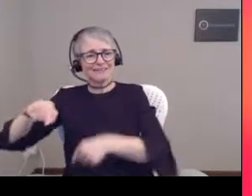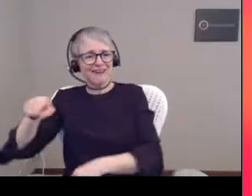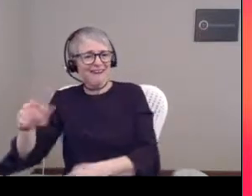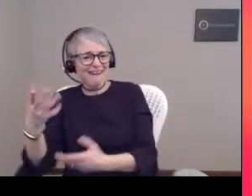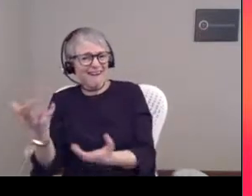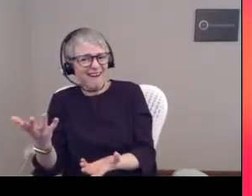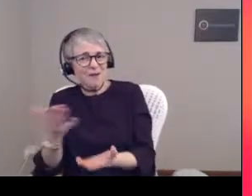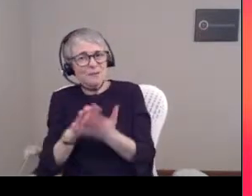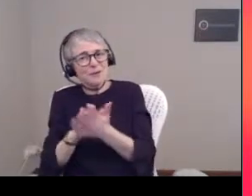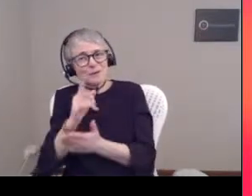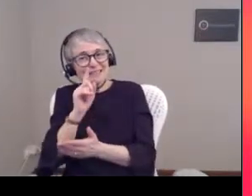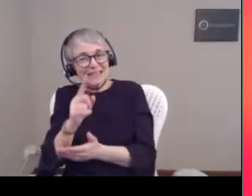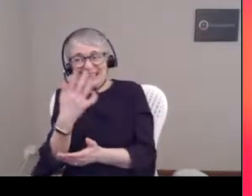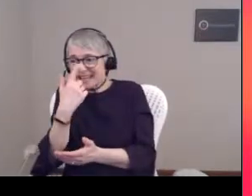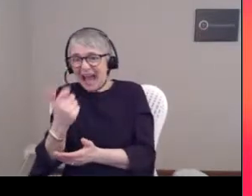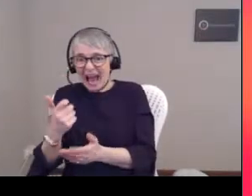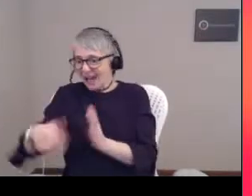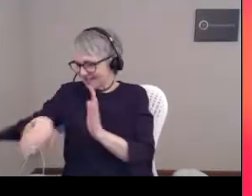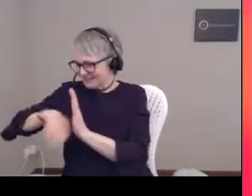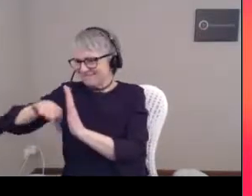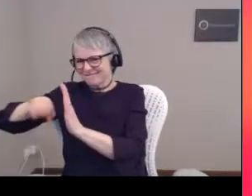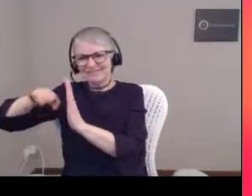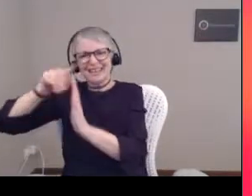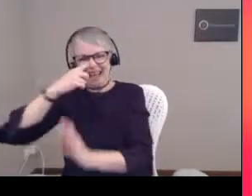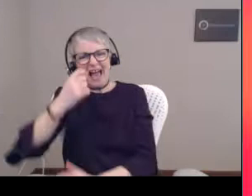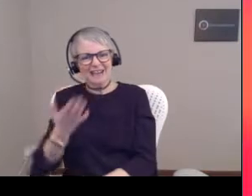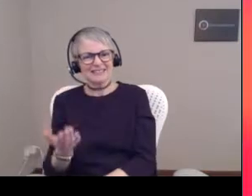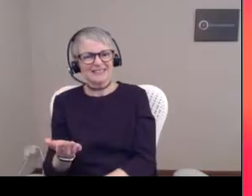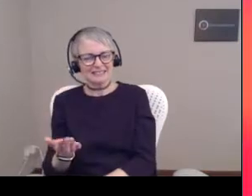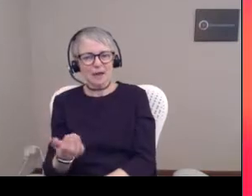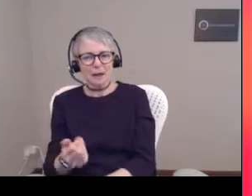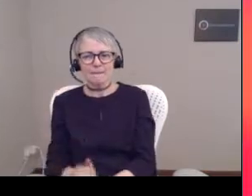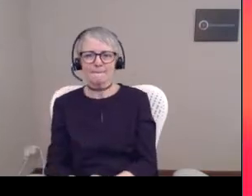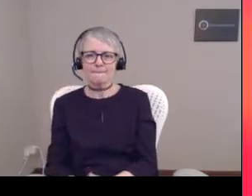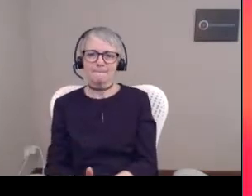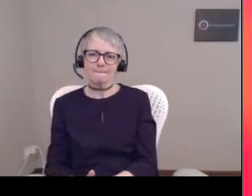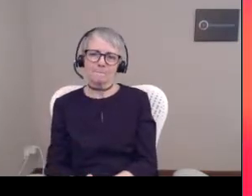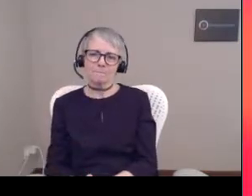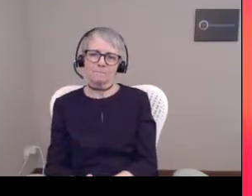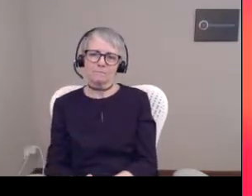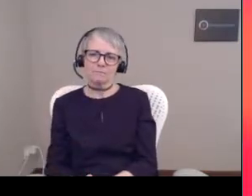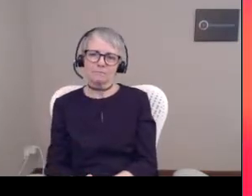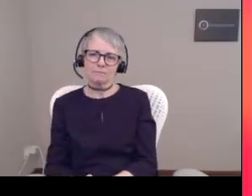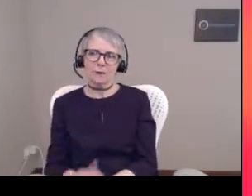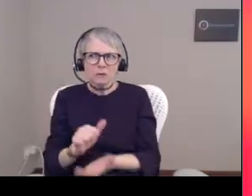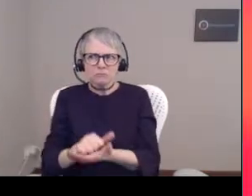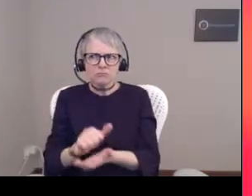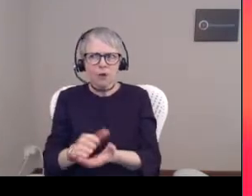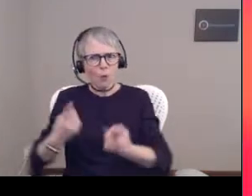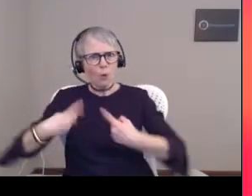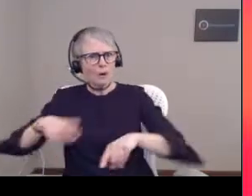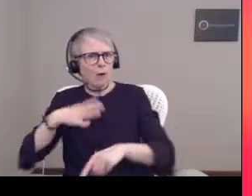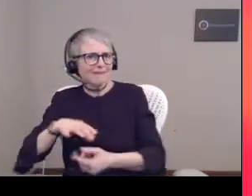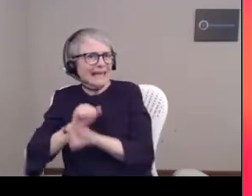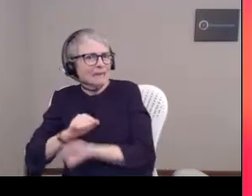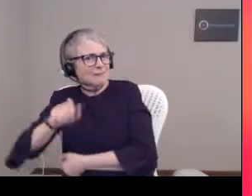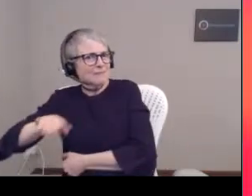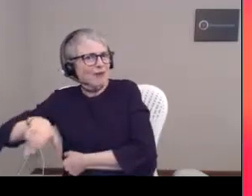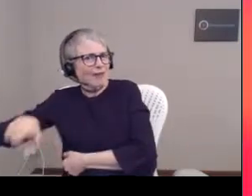quite a sense of trying to ensure that we keep that talent in the business, and ensuring